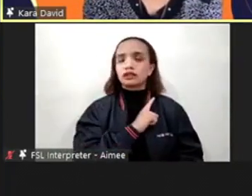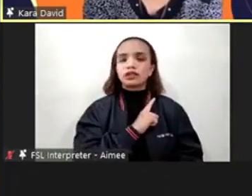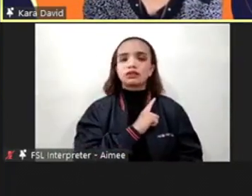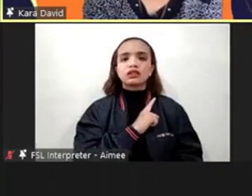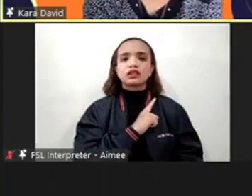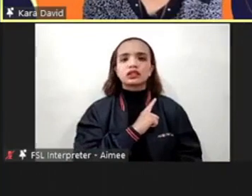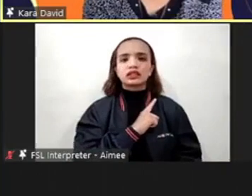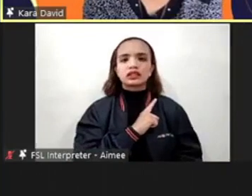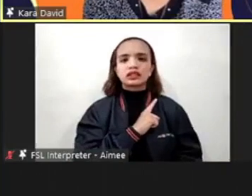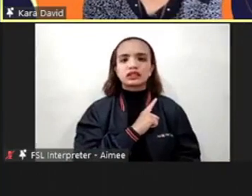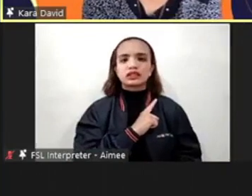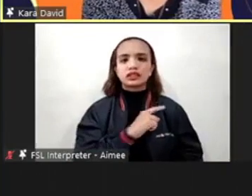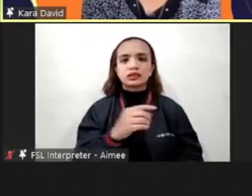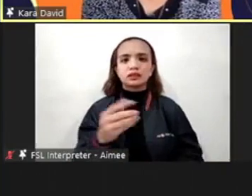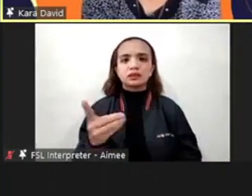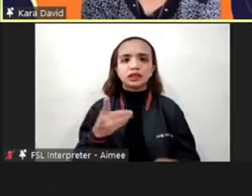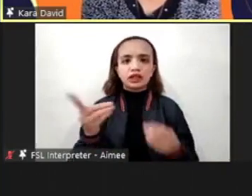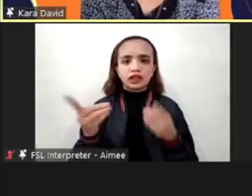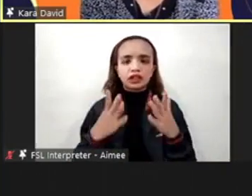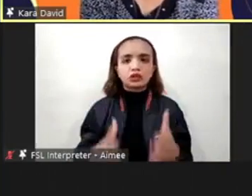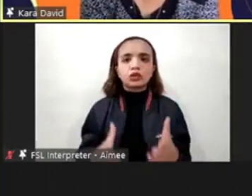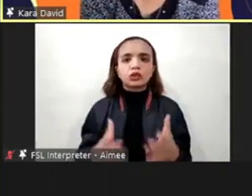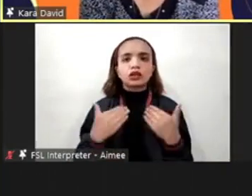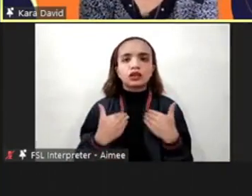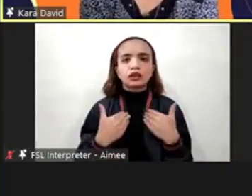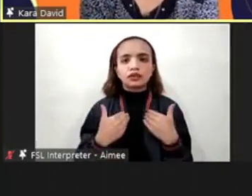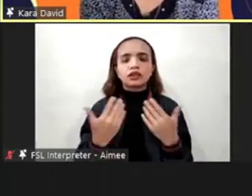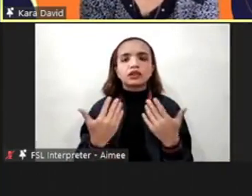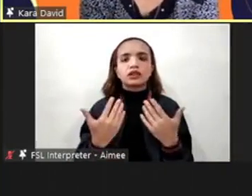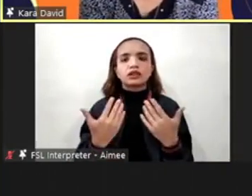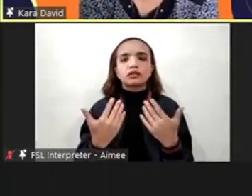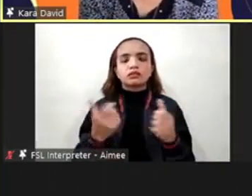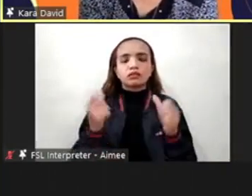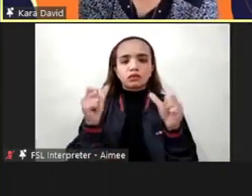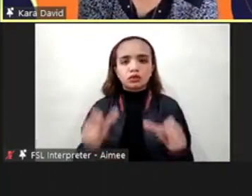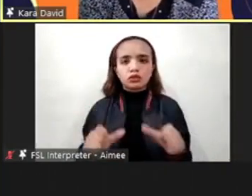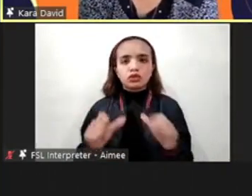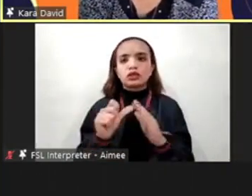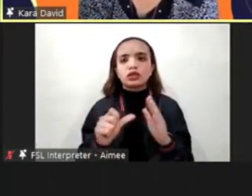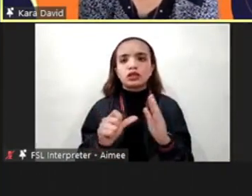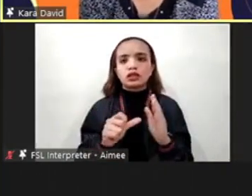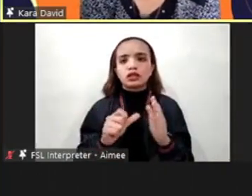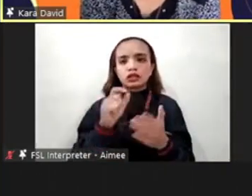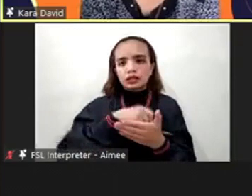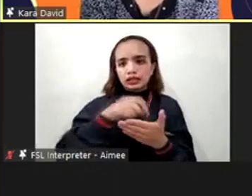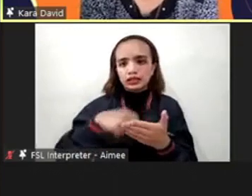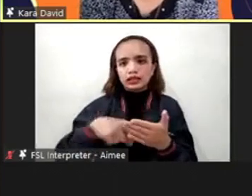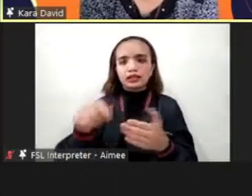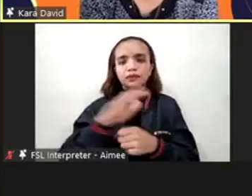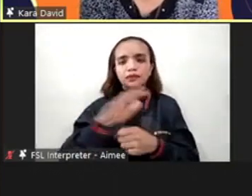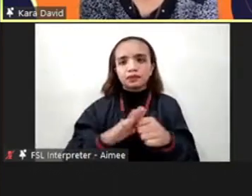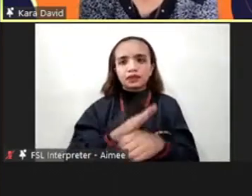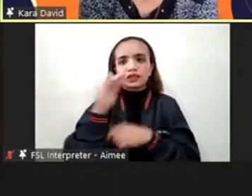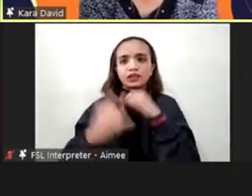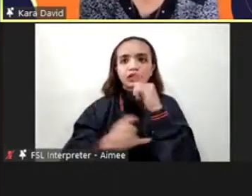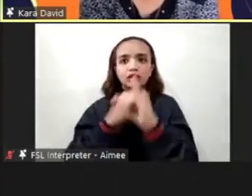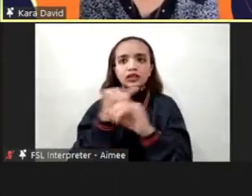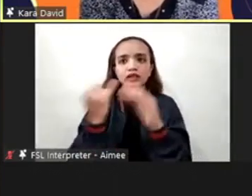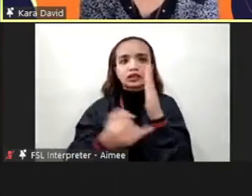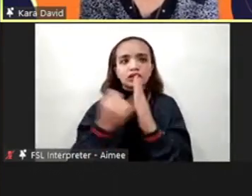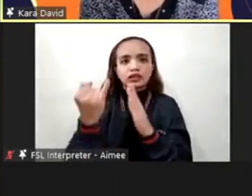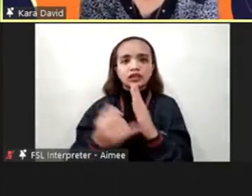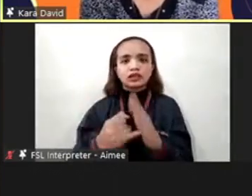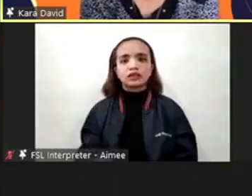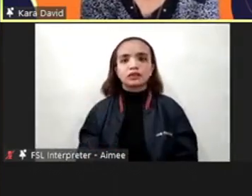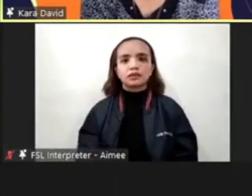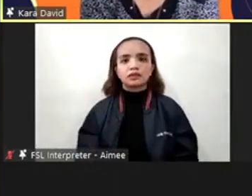Network Foundation Incorporated and has published several articles in local and international peer-reviewed journals, chapters in books and